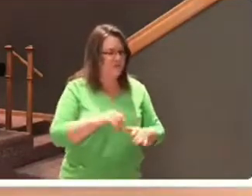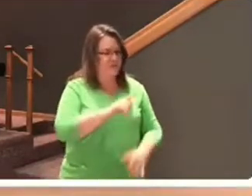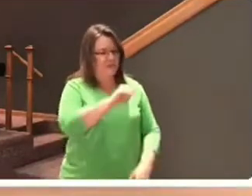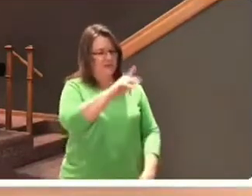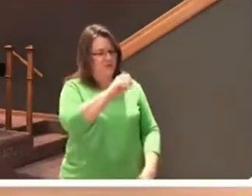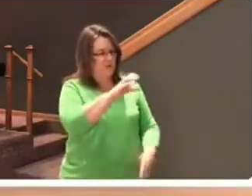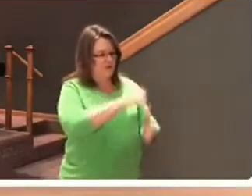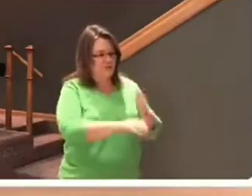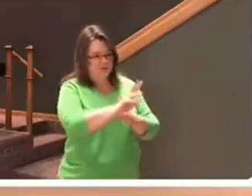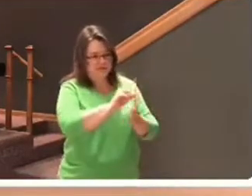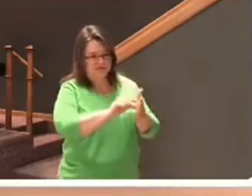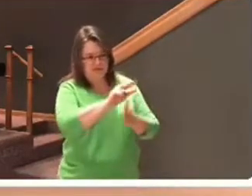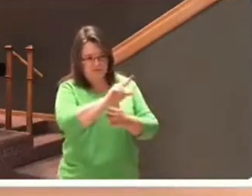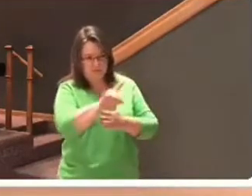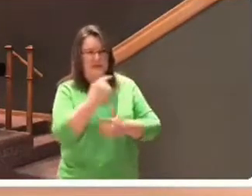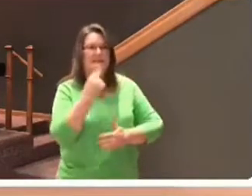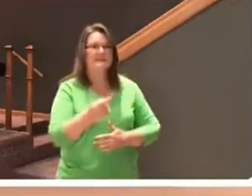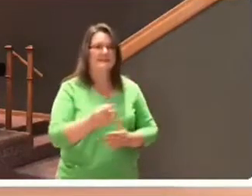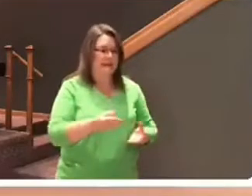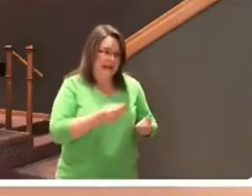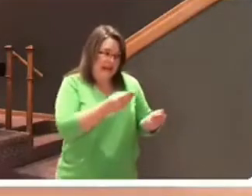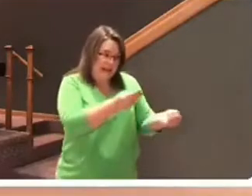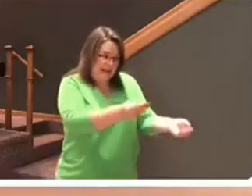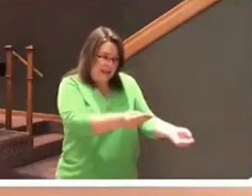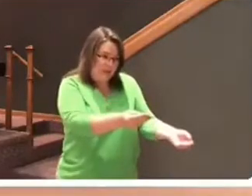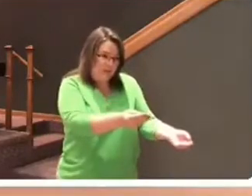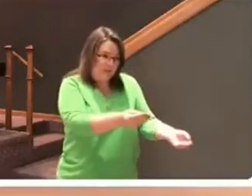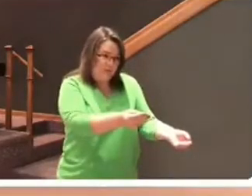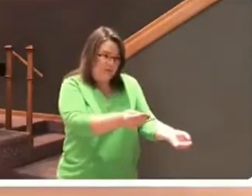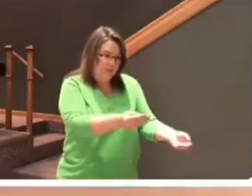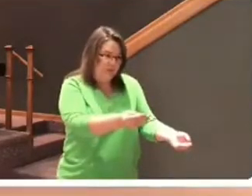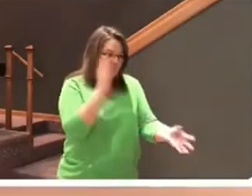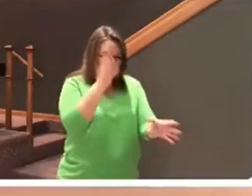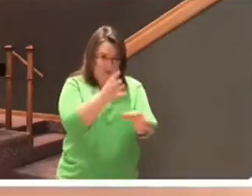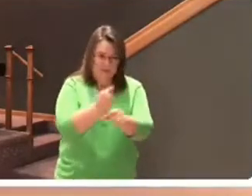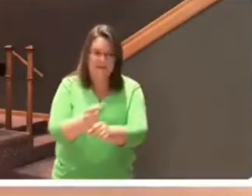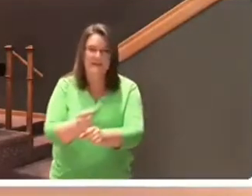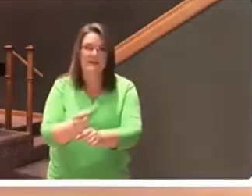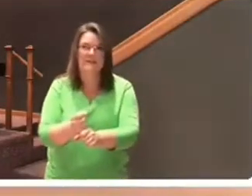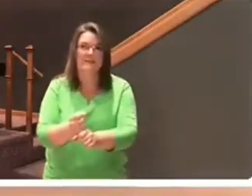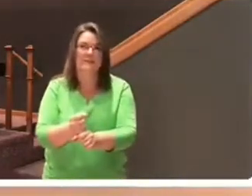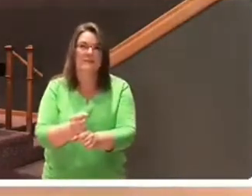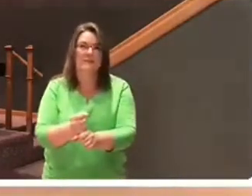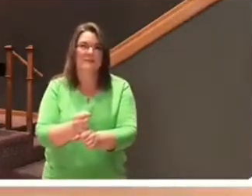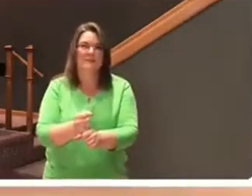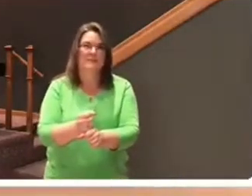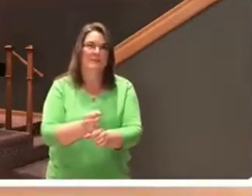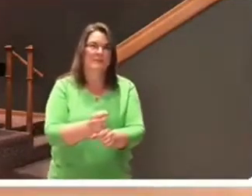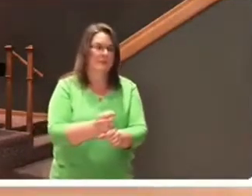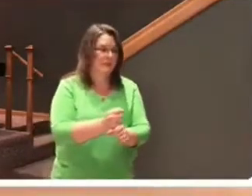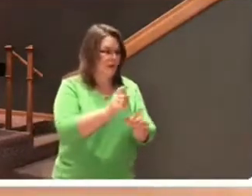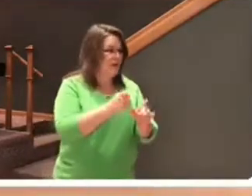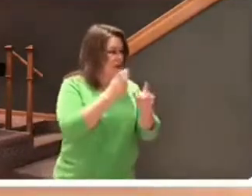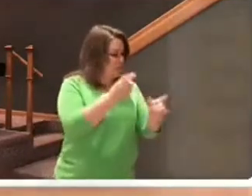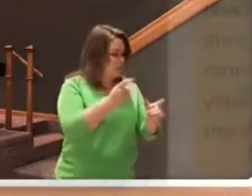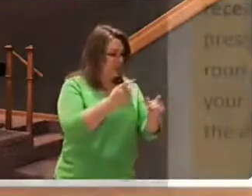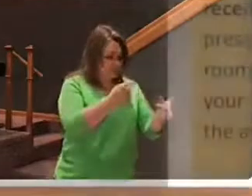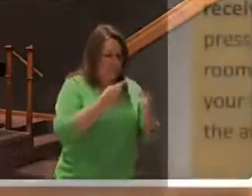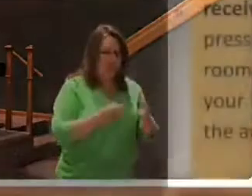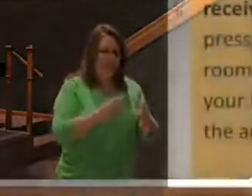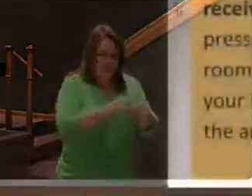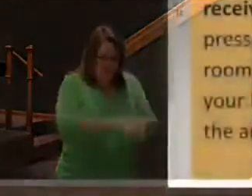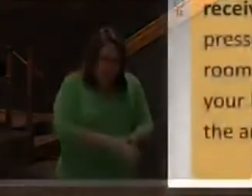Luke 6:38 says this: give and you will receive. Your gift will return to you, pressed